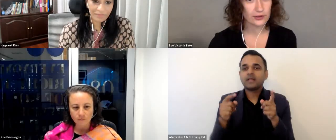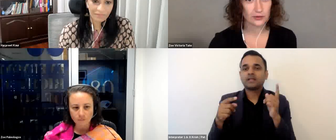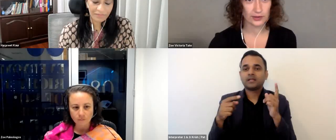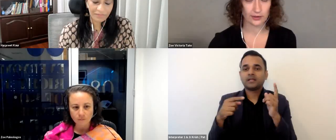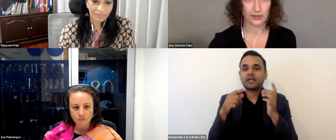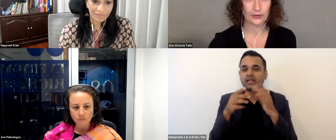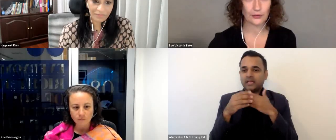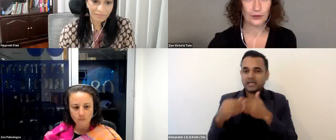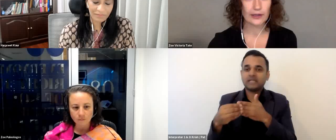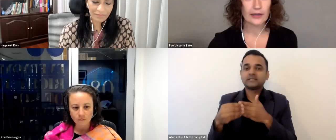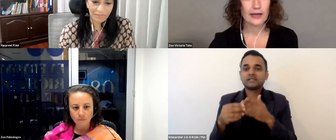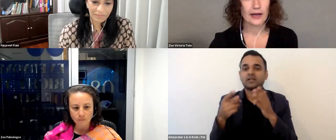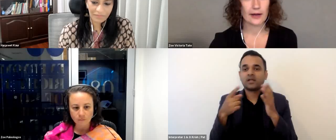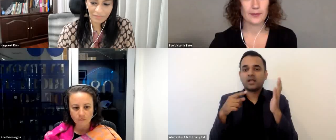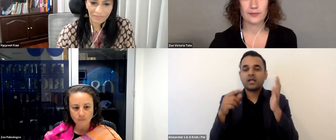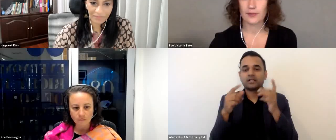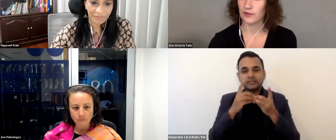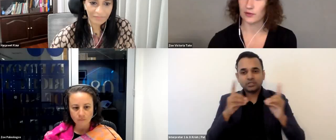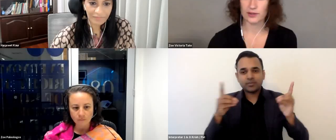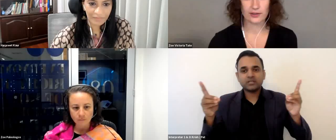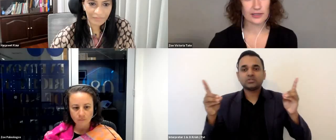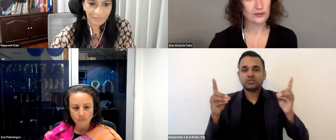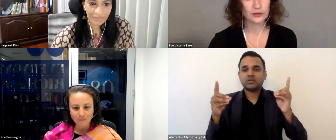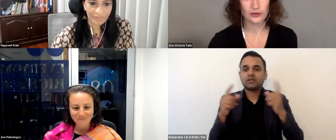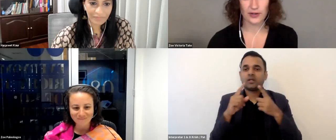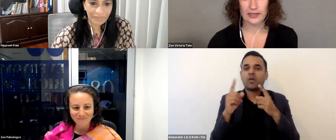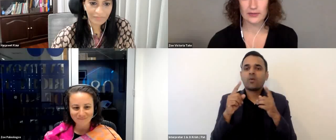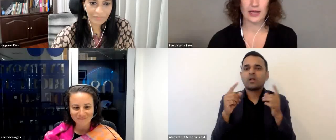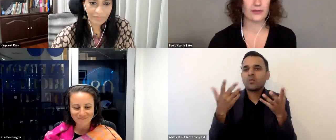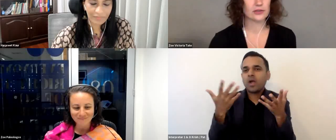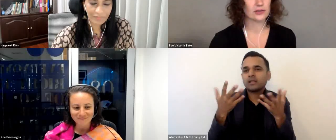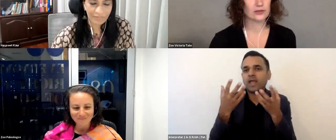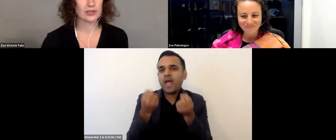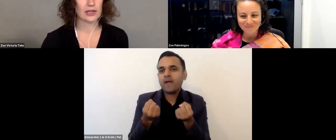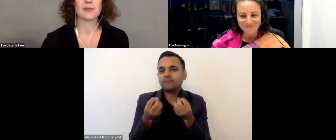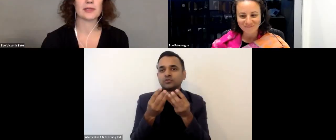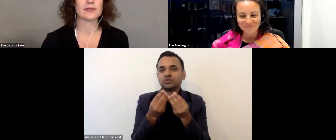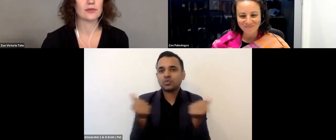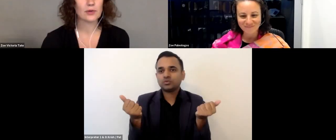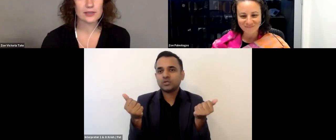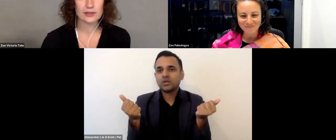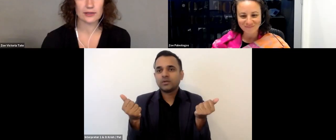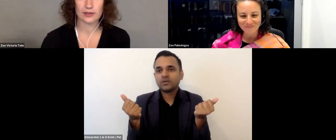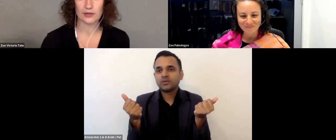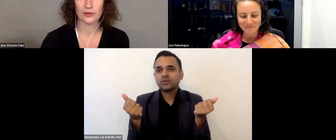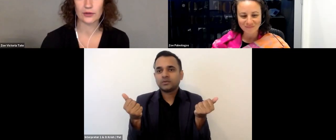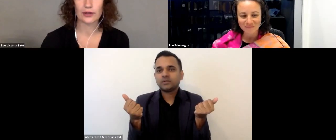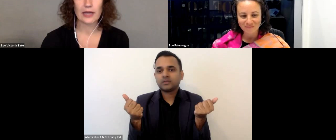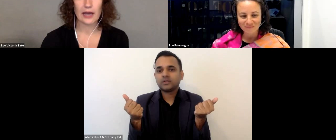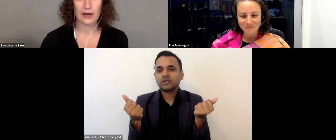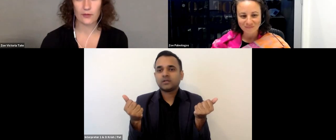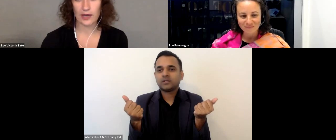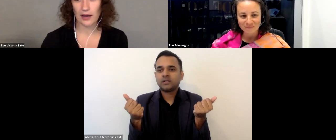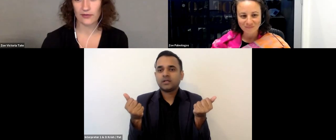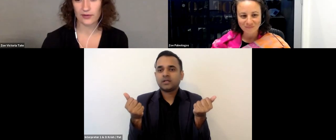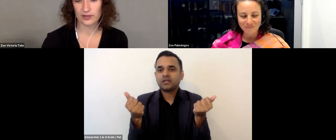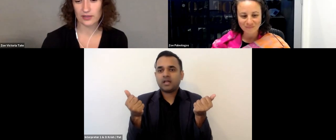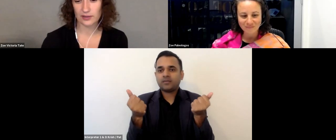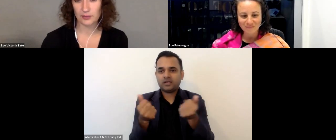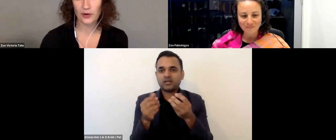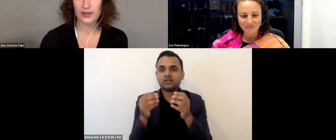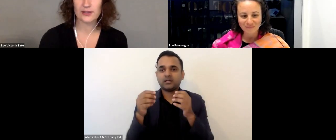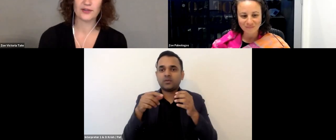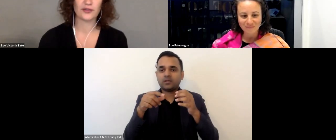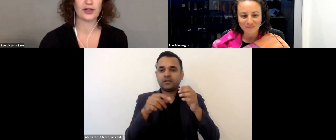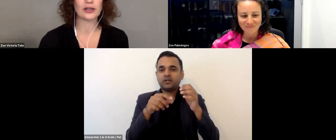or not it was successful. If it was successful, great, we have a solution. But if it wasn't successful, we have